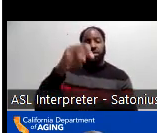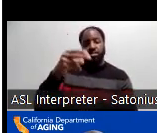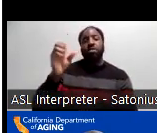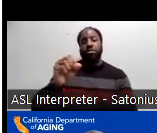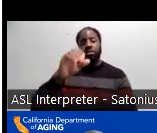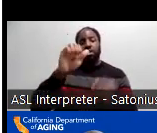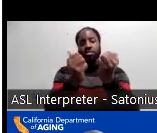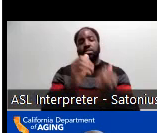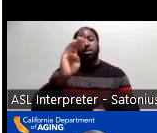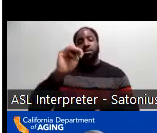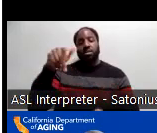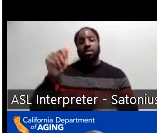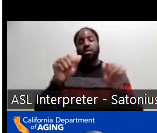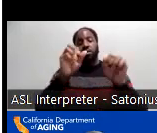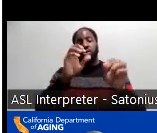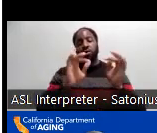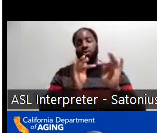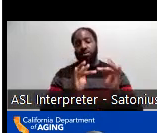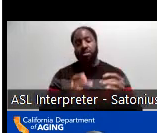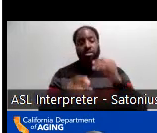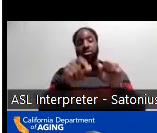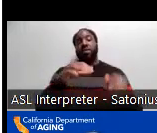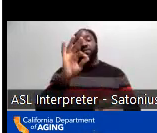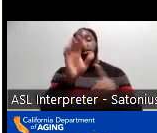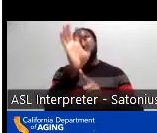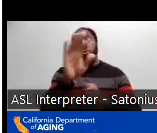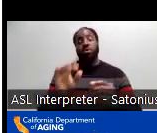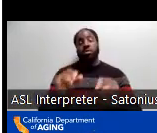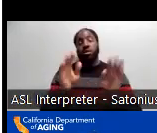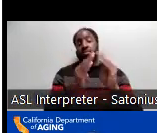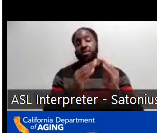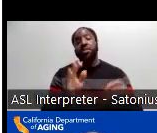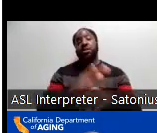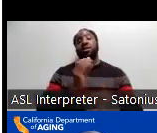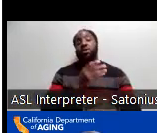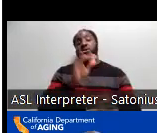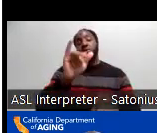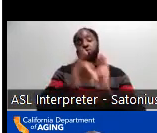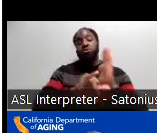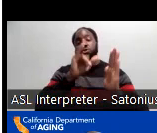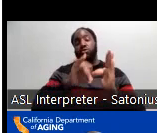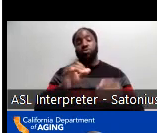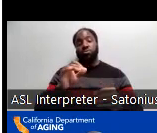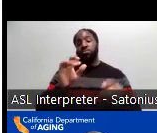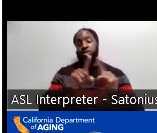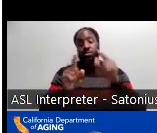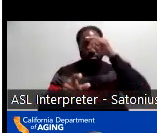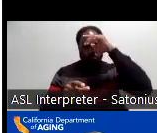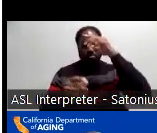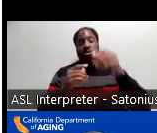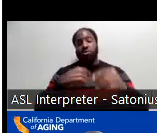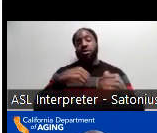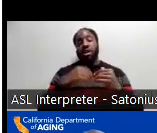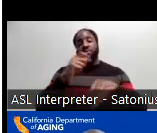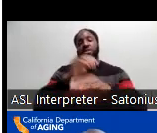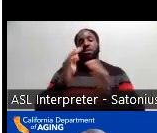can always find the recordings of our meetings on CDA's YouTube channel as well. We do have time set aside on